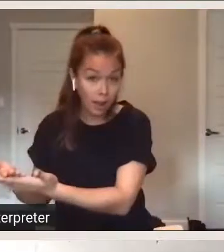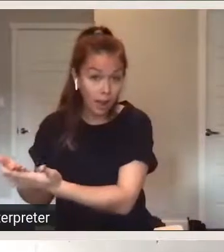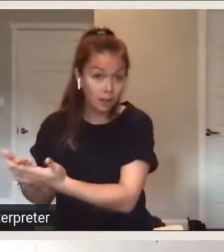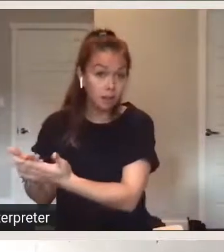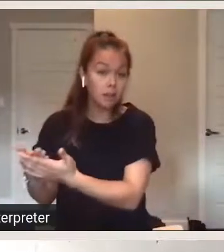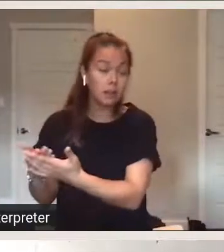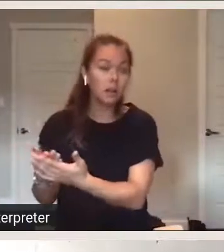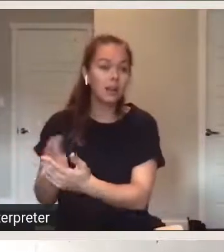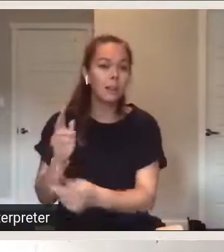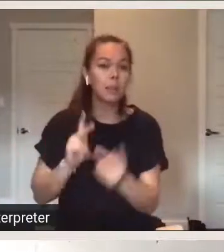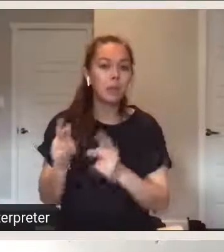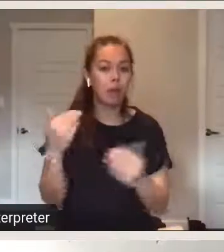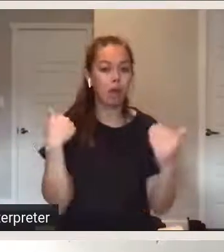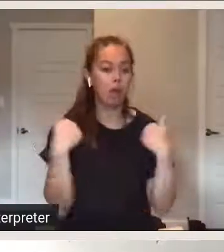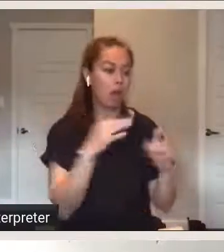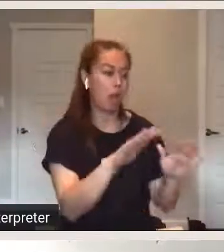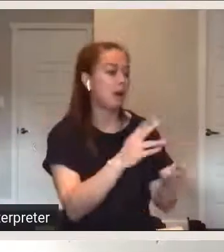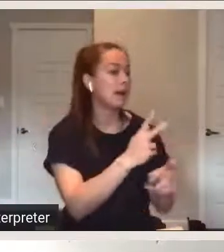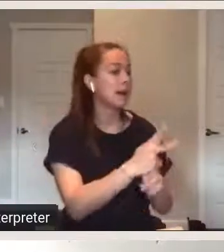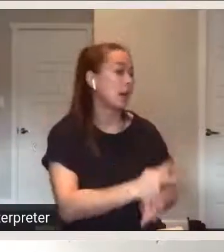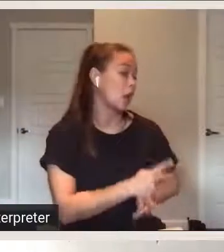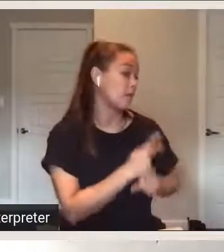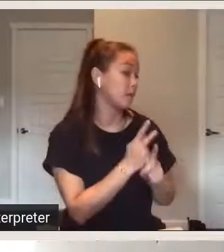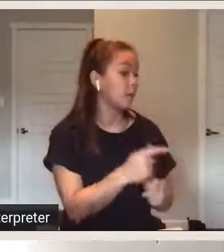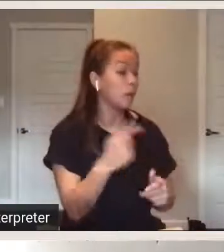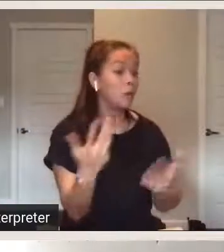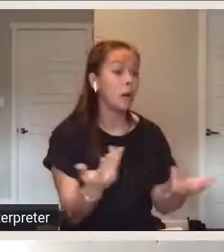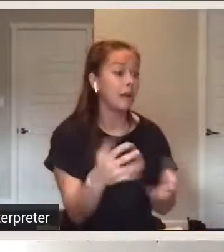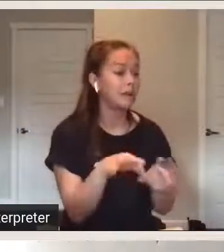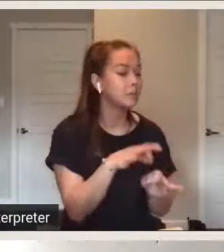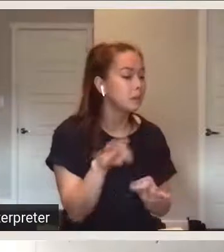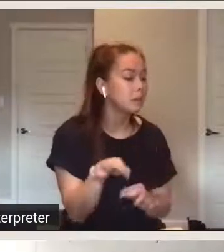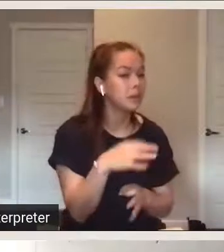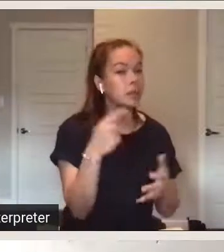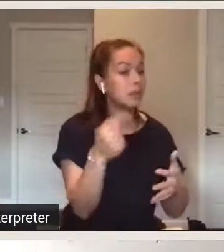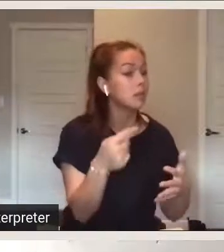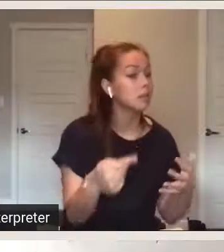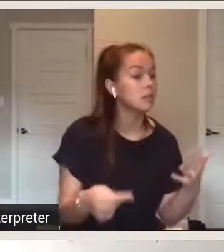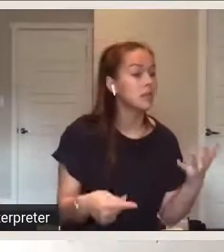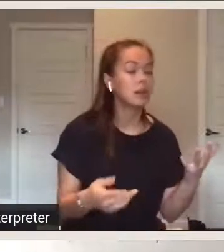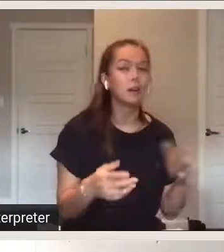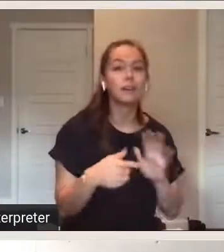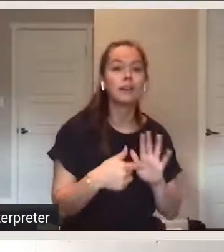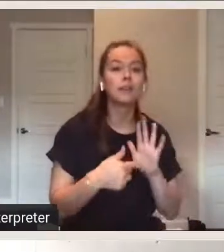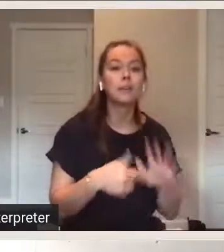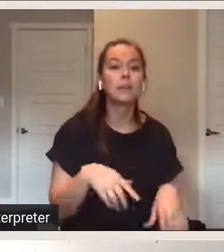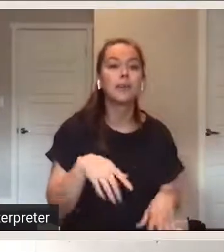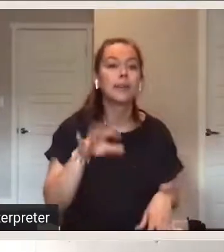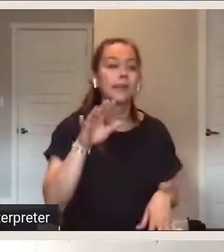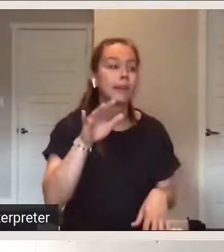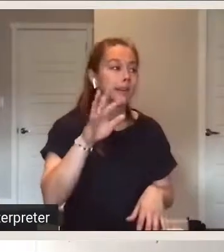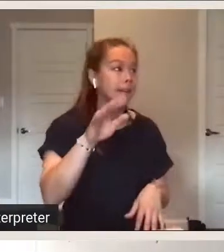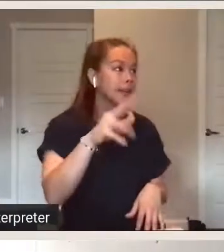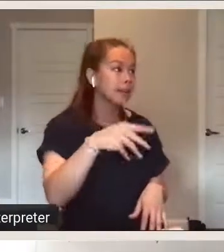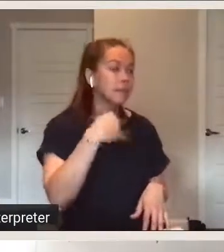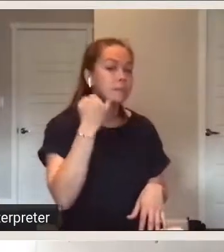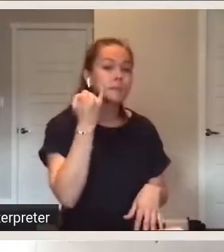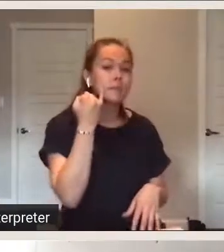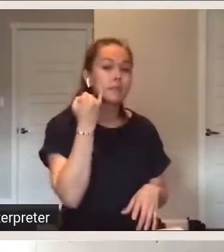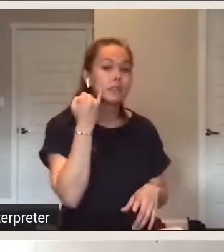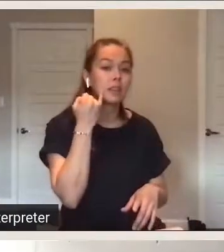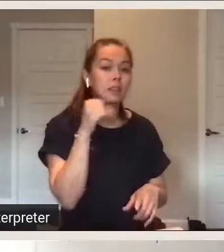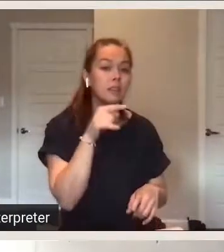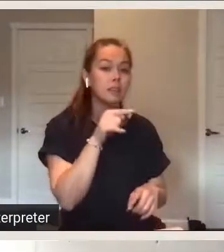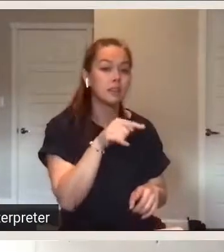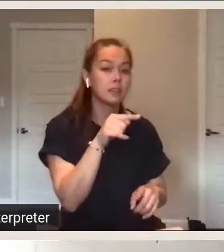the things to be careful about, like certain things, like if you pass this anthill, you have to